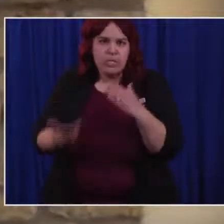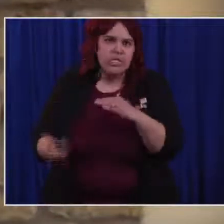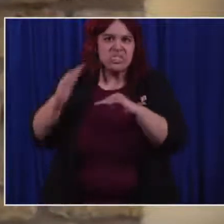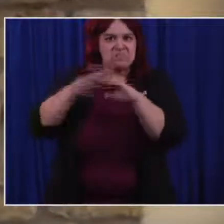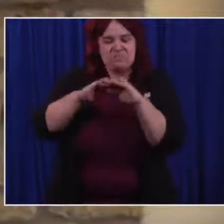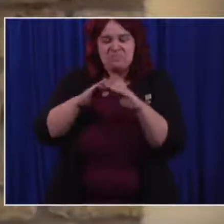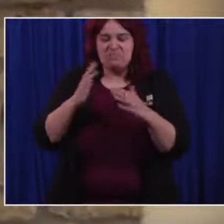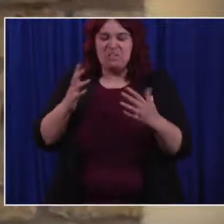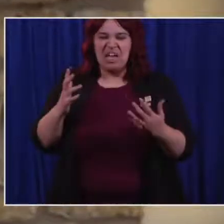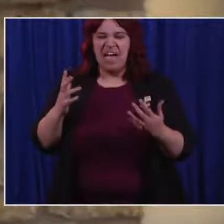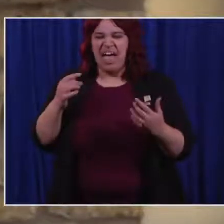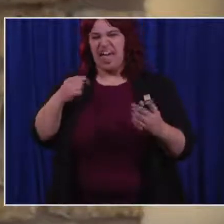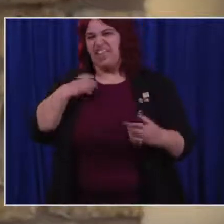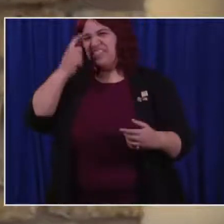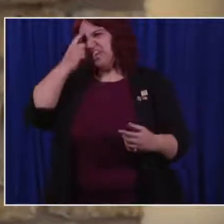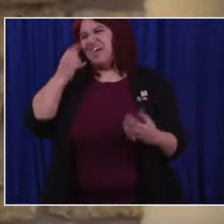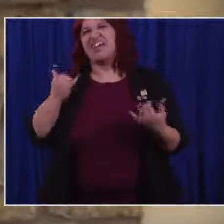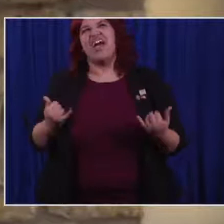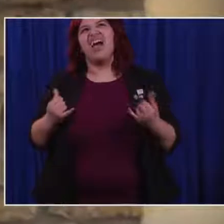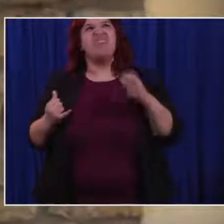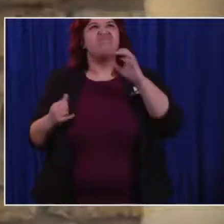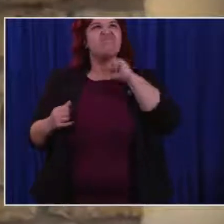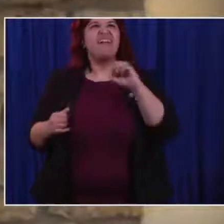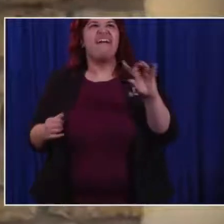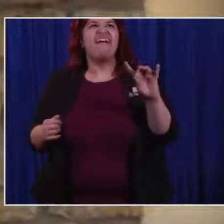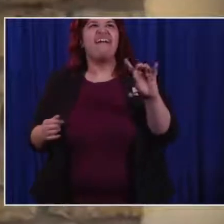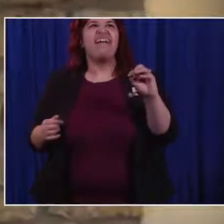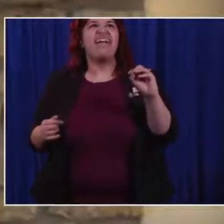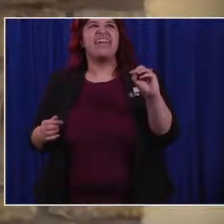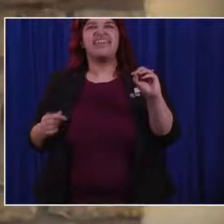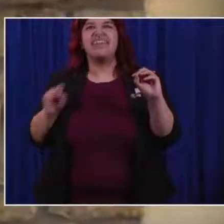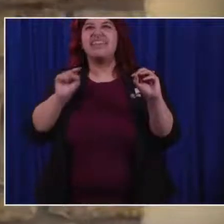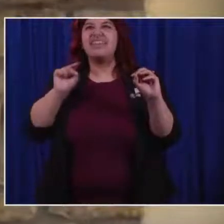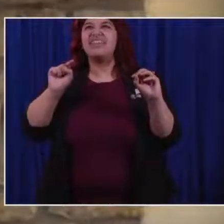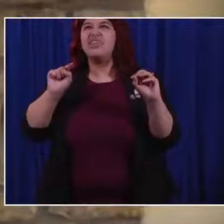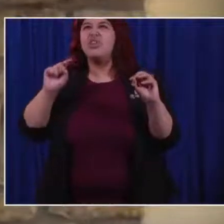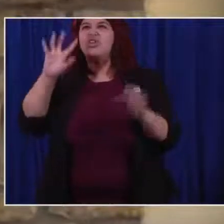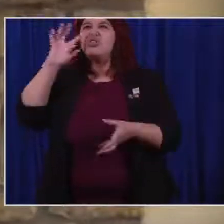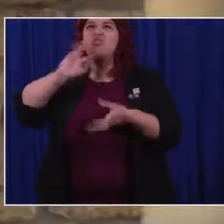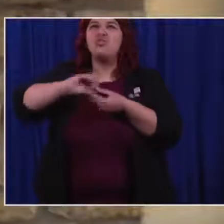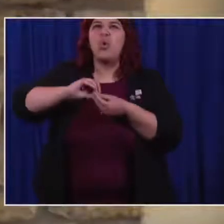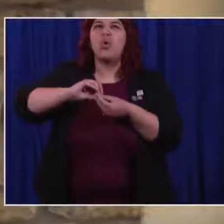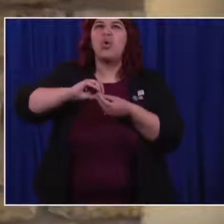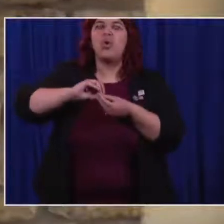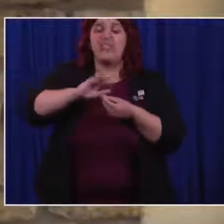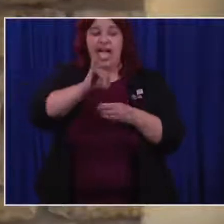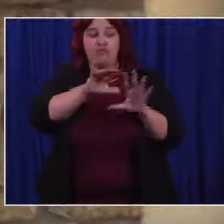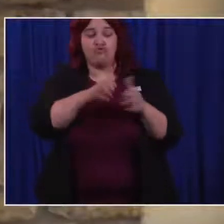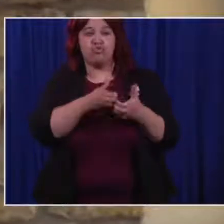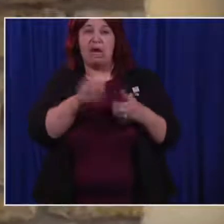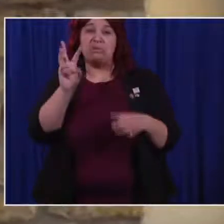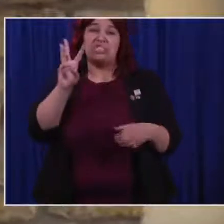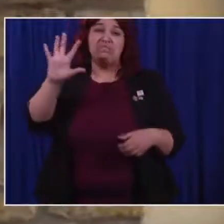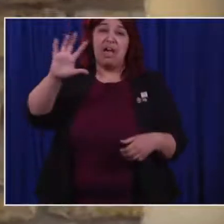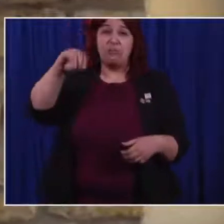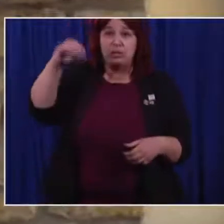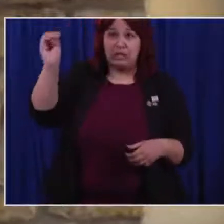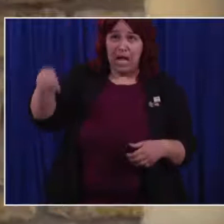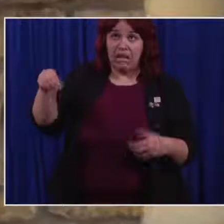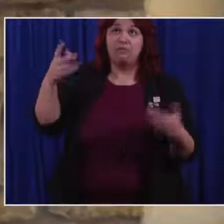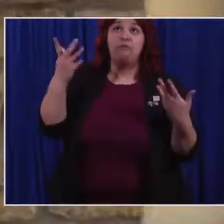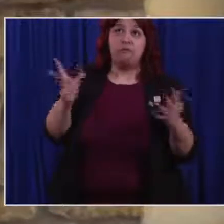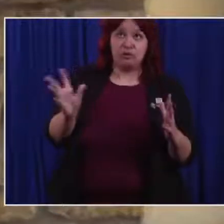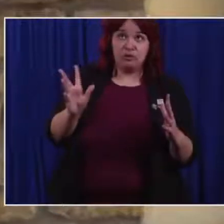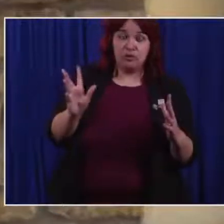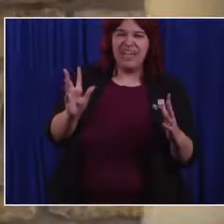think, with 80-year-olds, we're up to about 65%, something like that, the last I looked. And then you're seeing